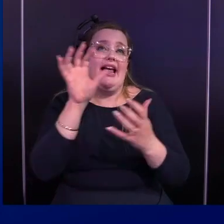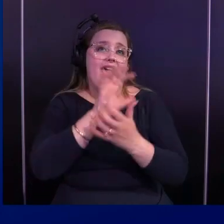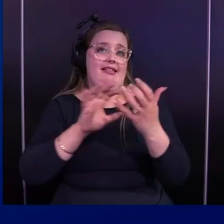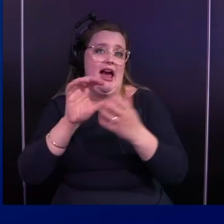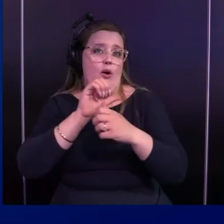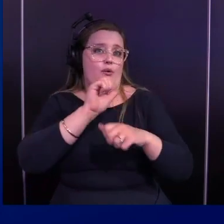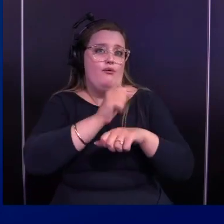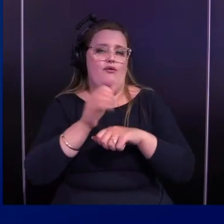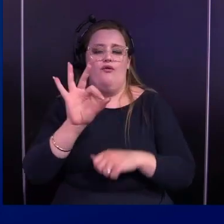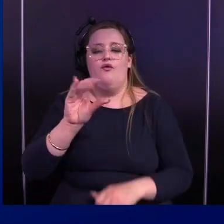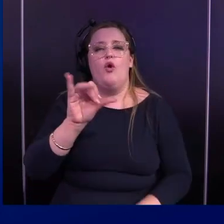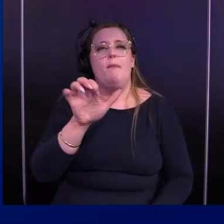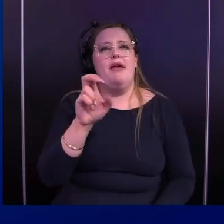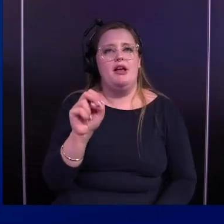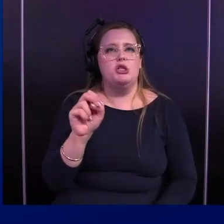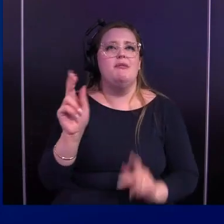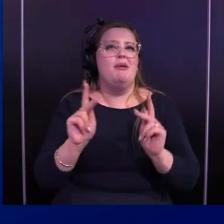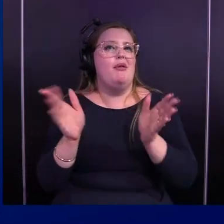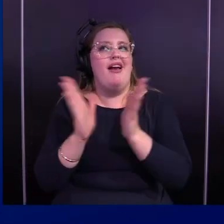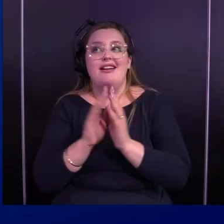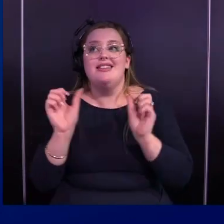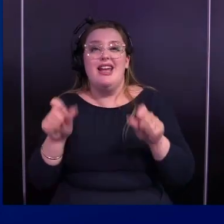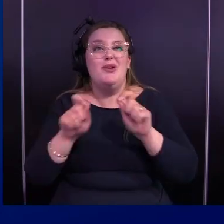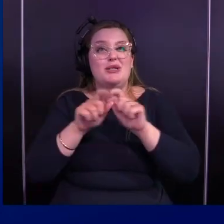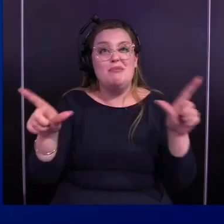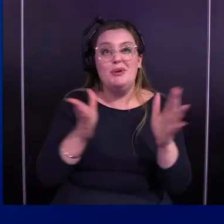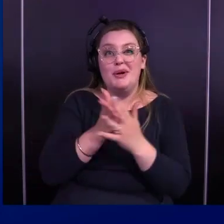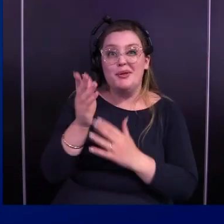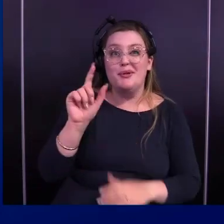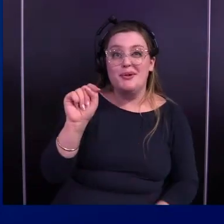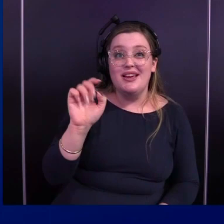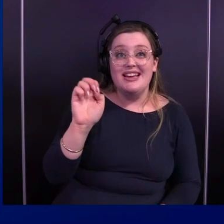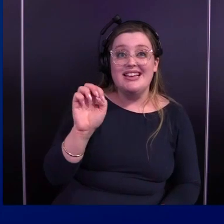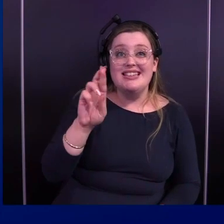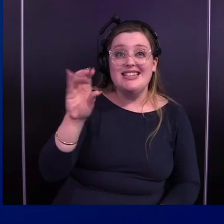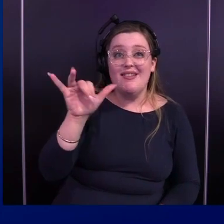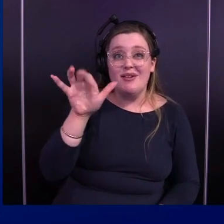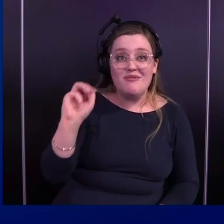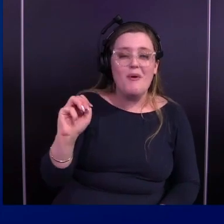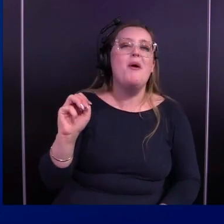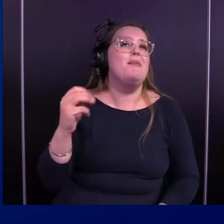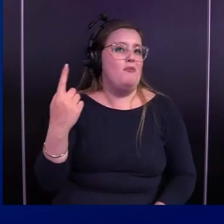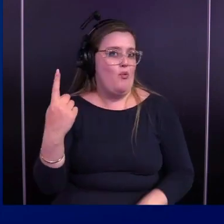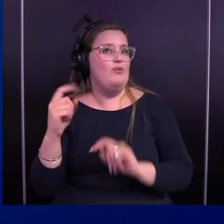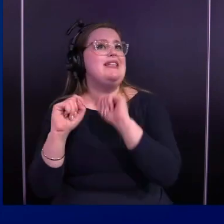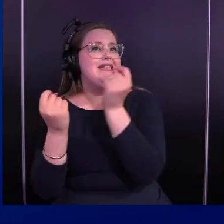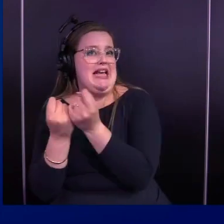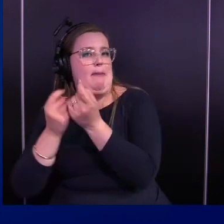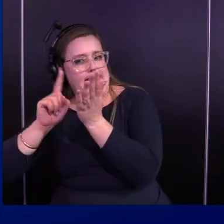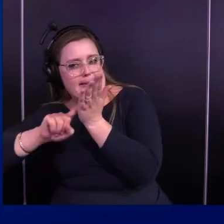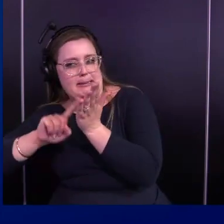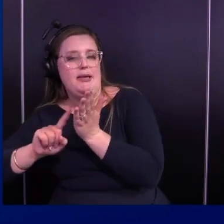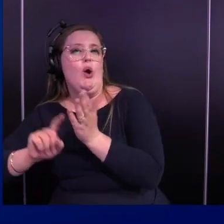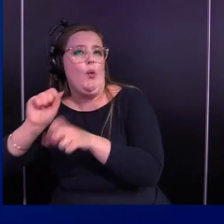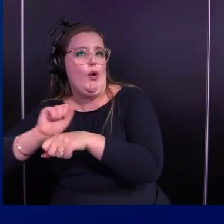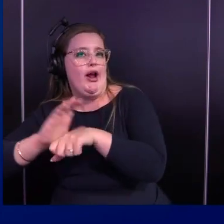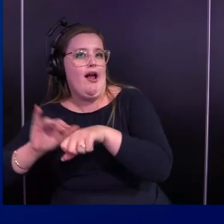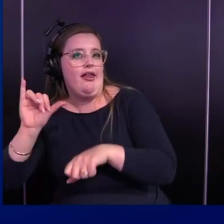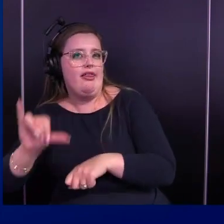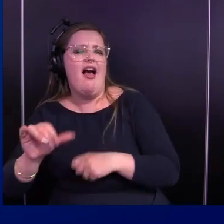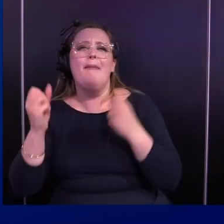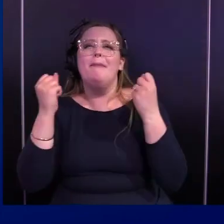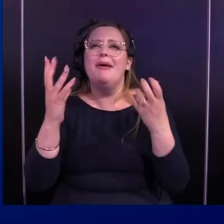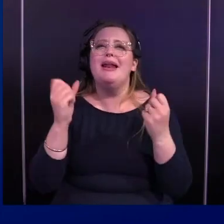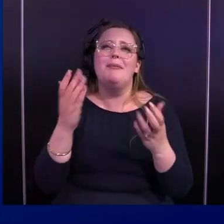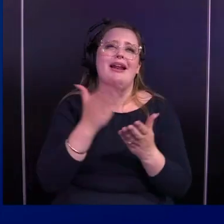do things like, can you deploy through Terraform? And so we've got a team working on that. We've got a lot of things coming